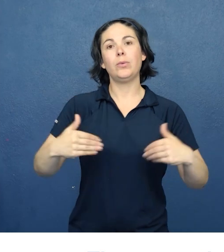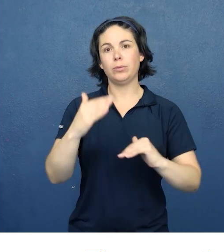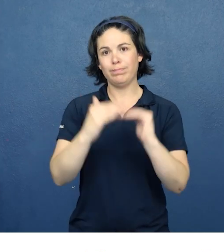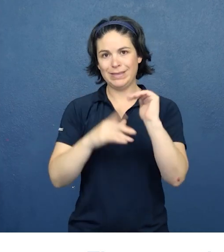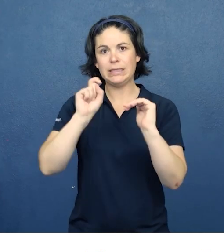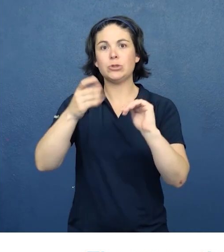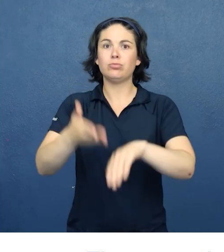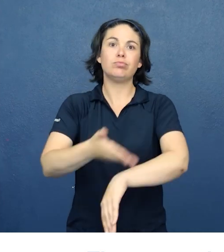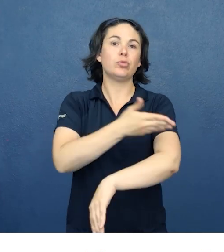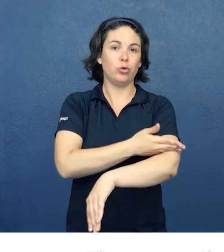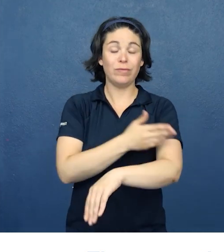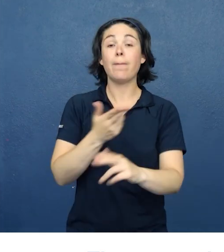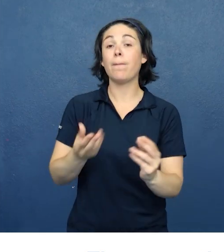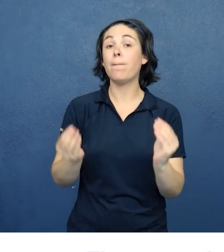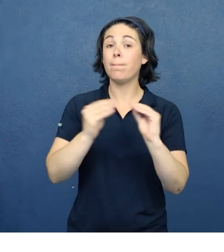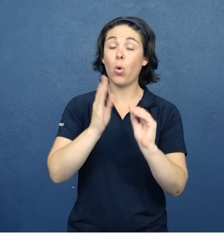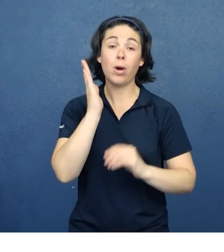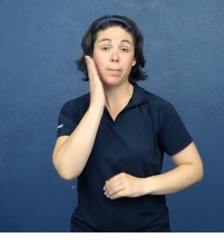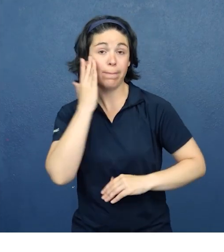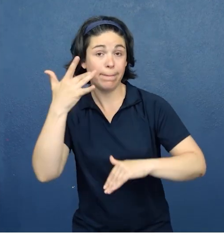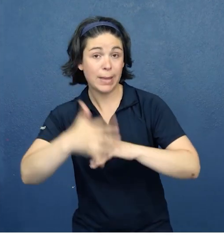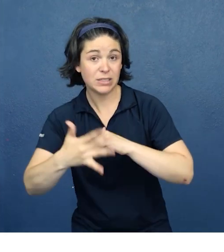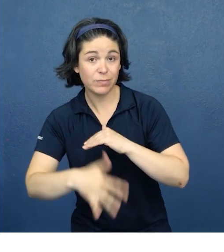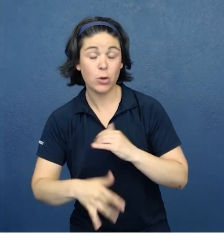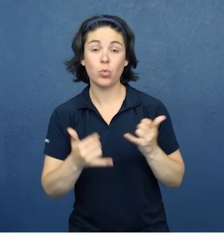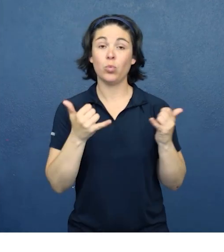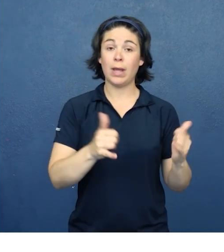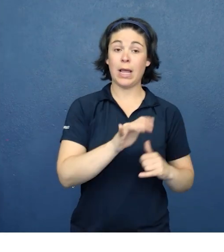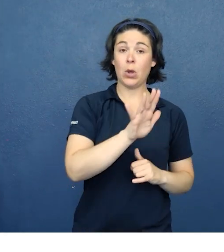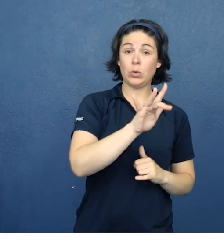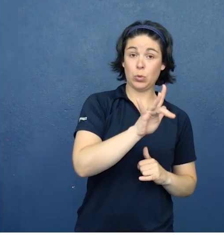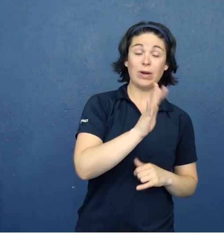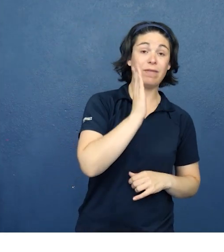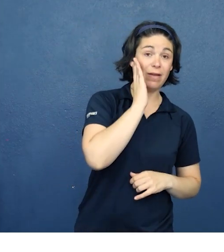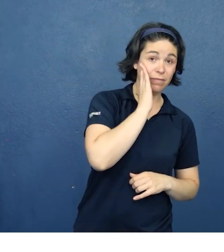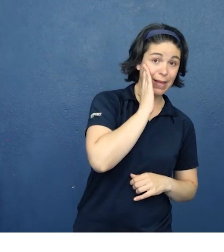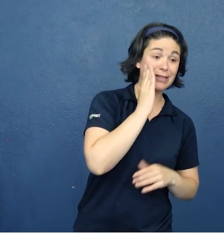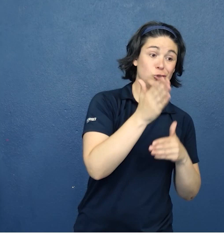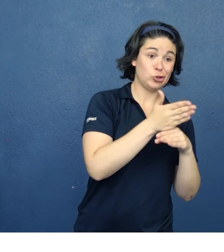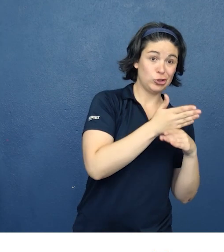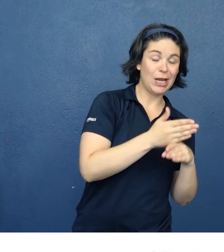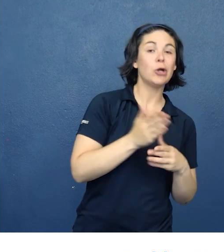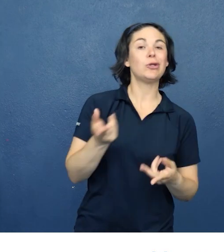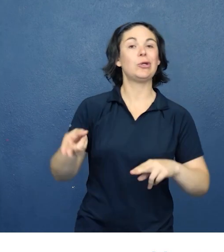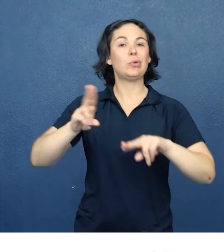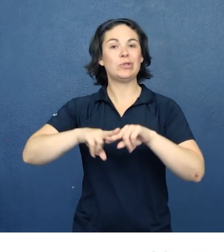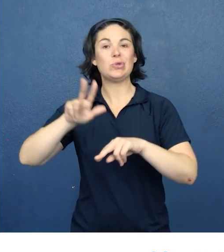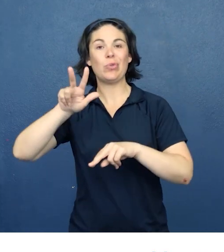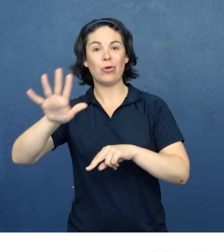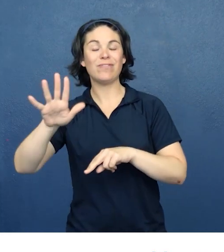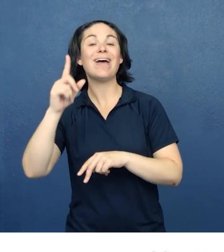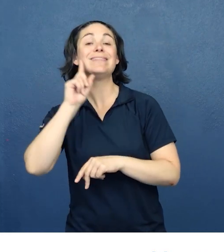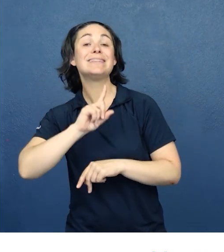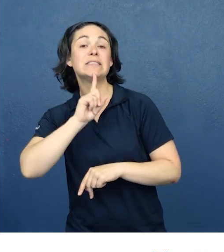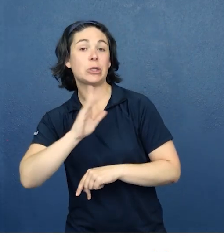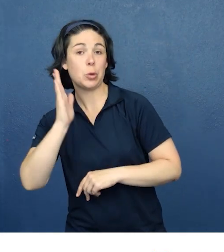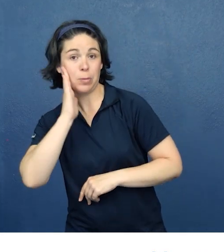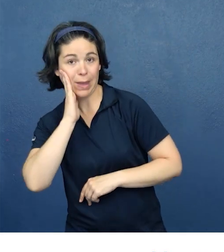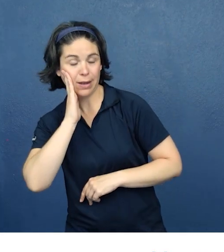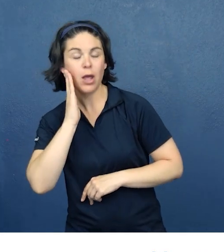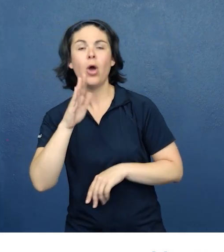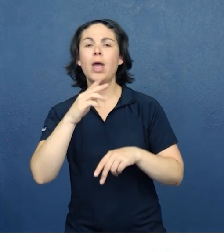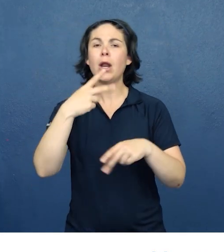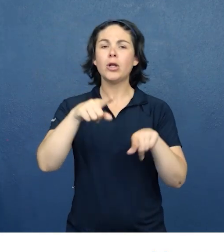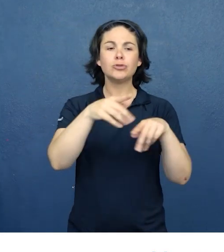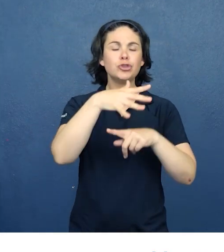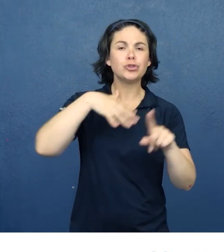upgrades, increased bed capacity from 25 shared room beds to 33 single-room beds, and increase the size of common living